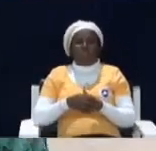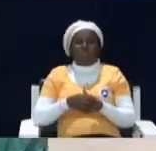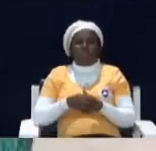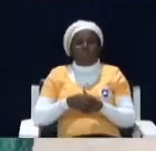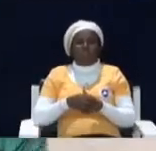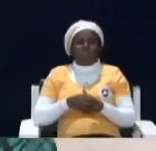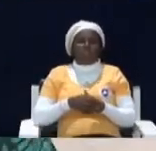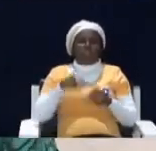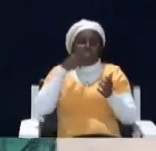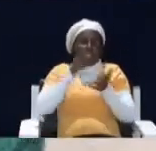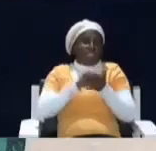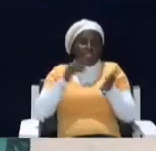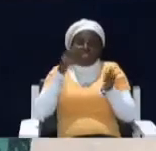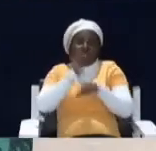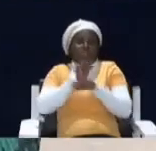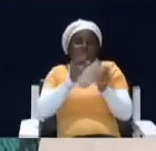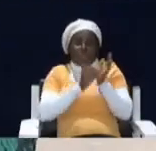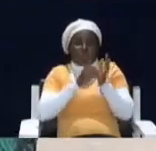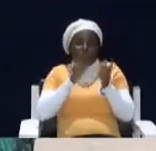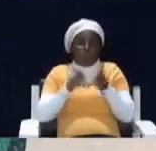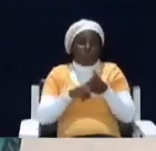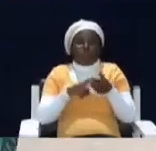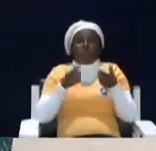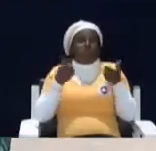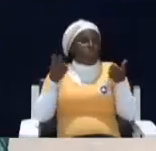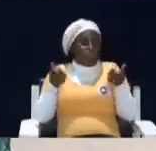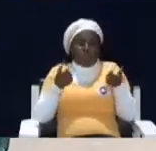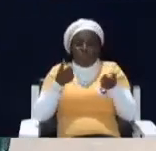to manage it and slow down the process of